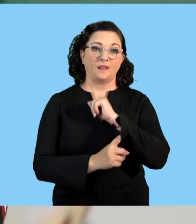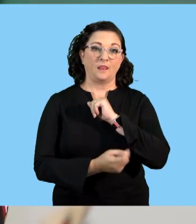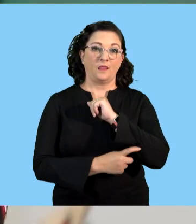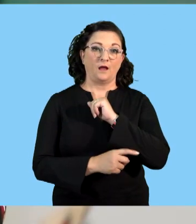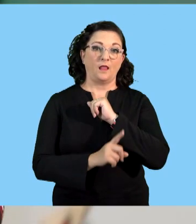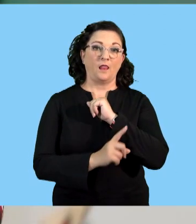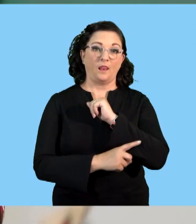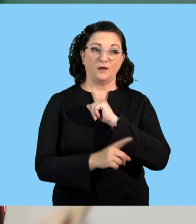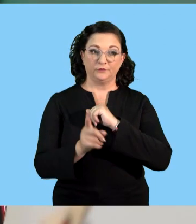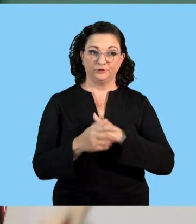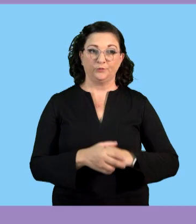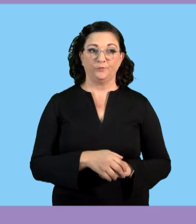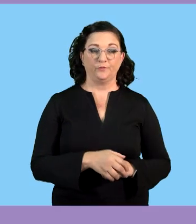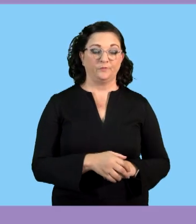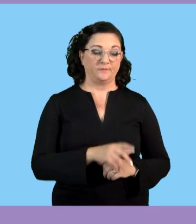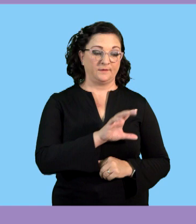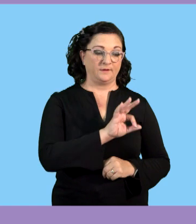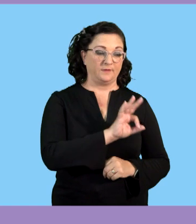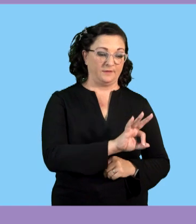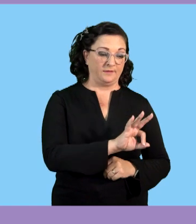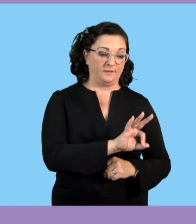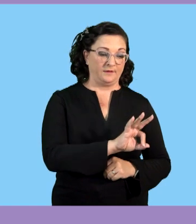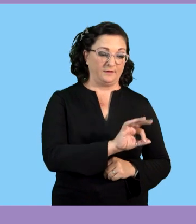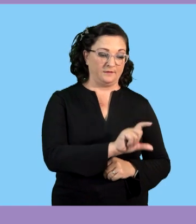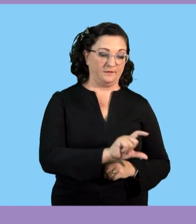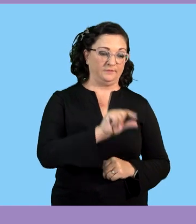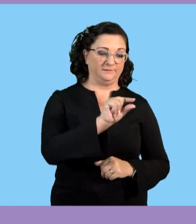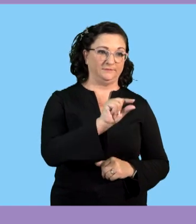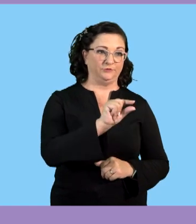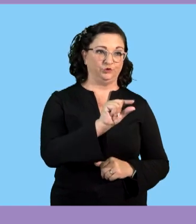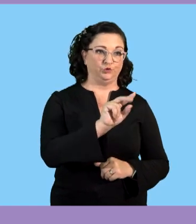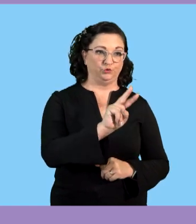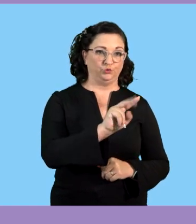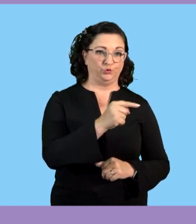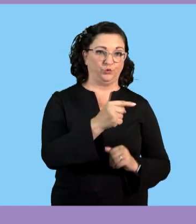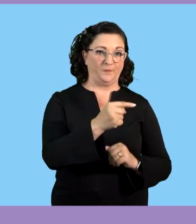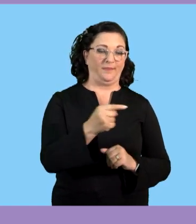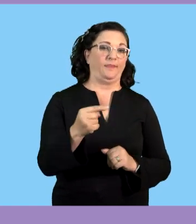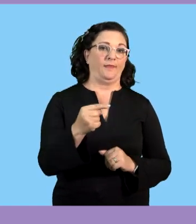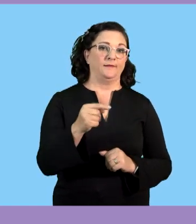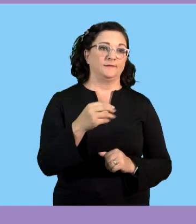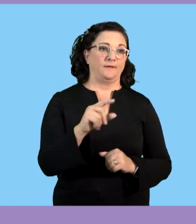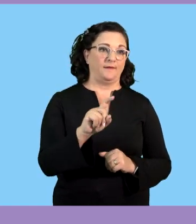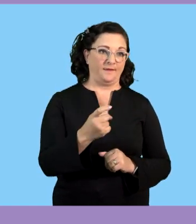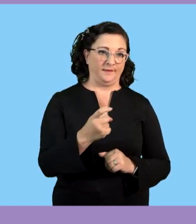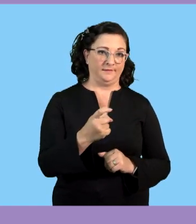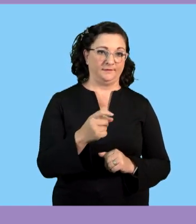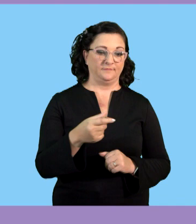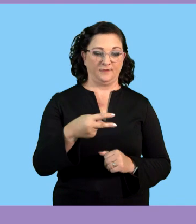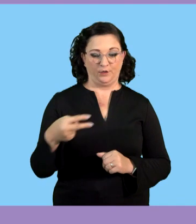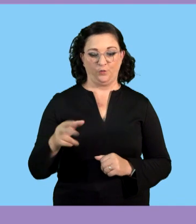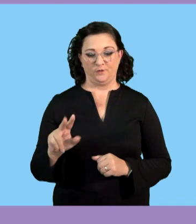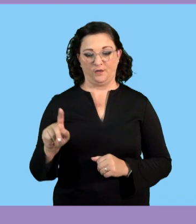And then the last one there is 3 exponent 2 minus x is equals to 81. Again, let's get everything